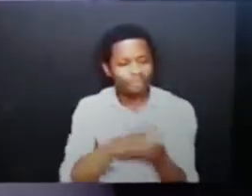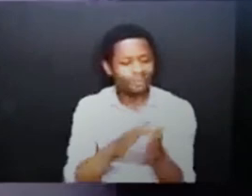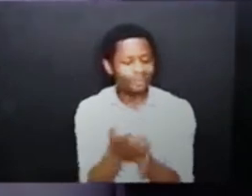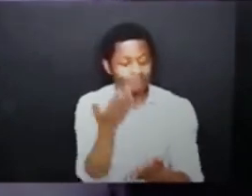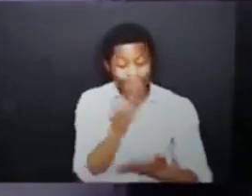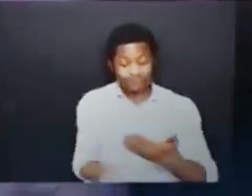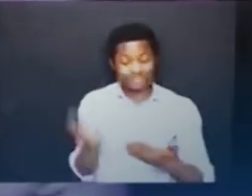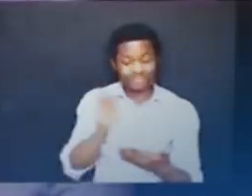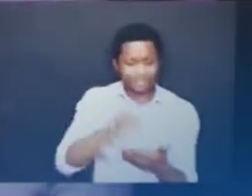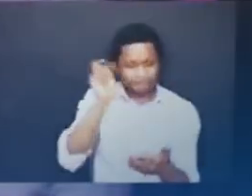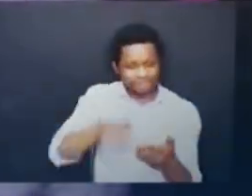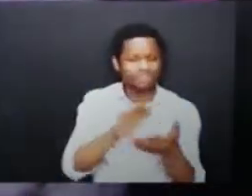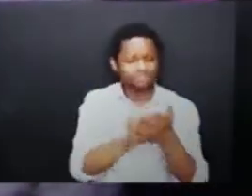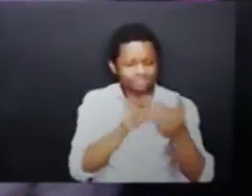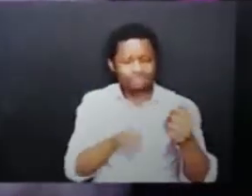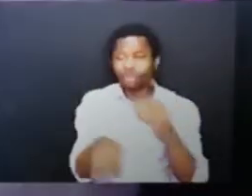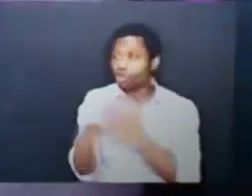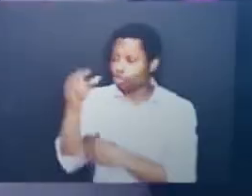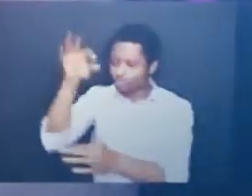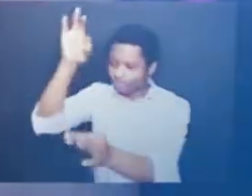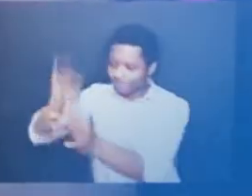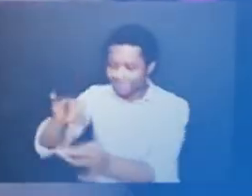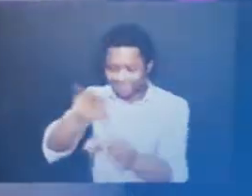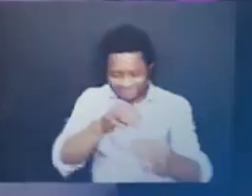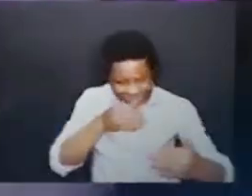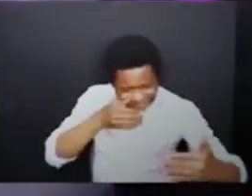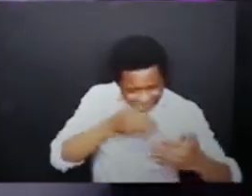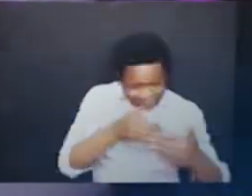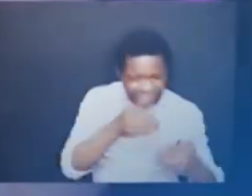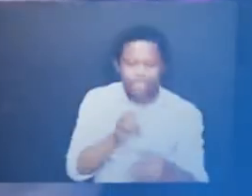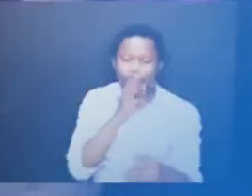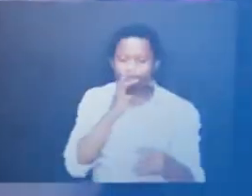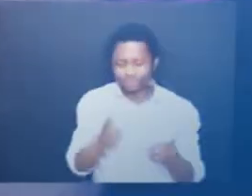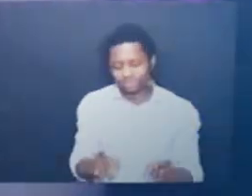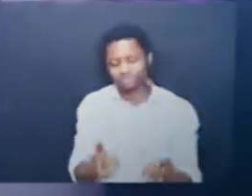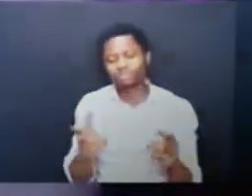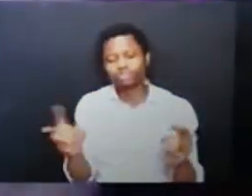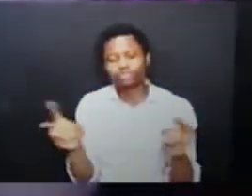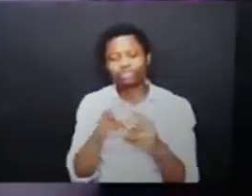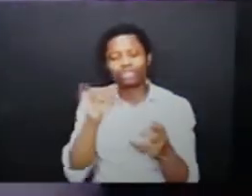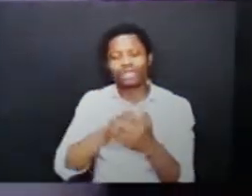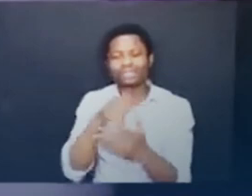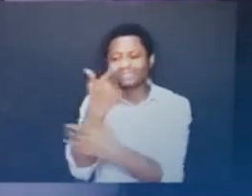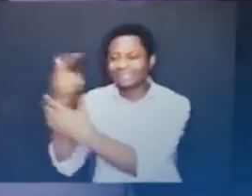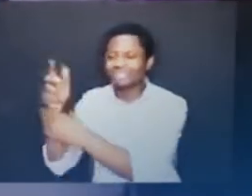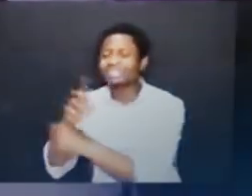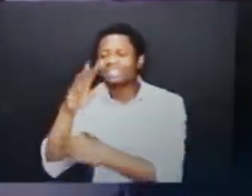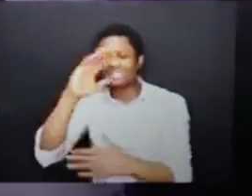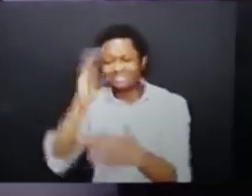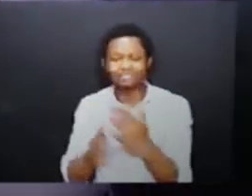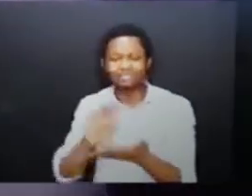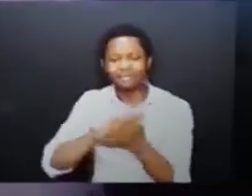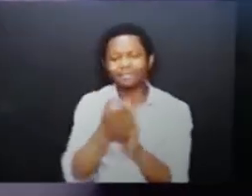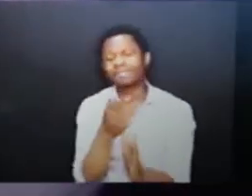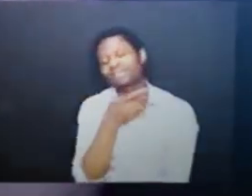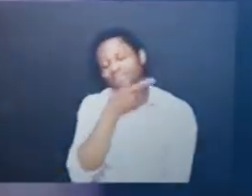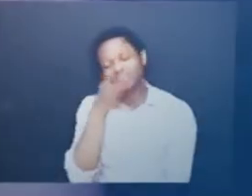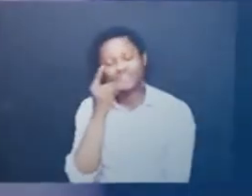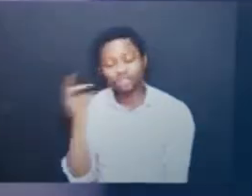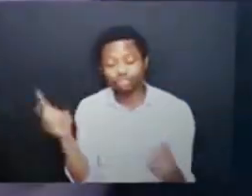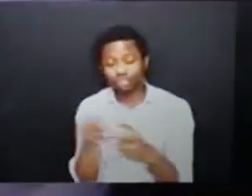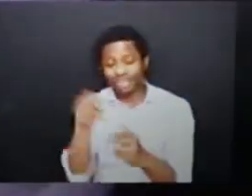water. Our leaves will never wither. And whatever we do, we will